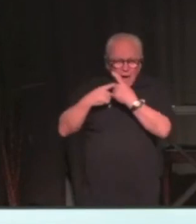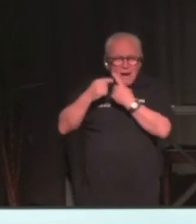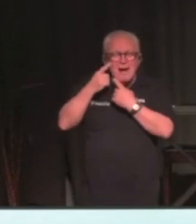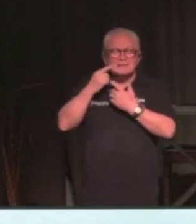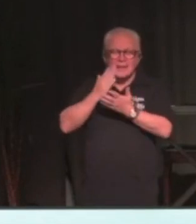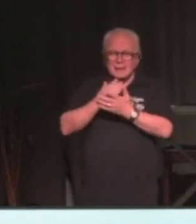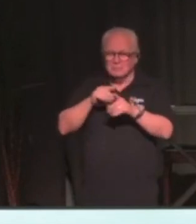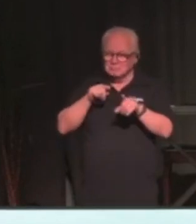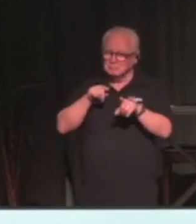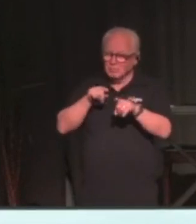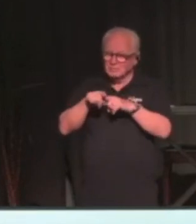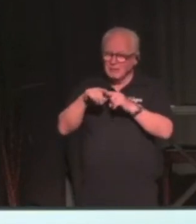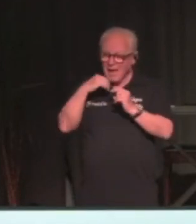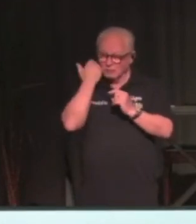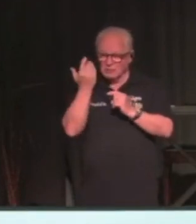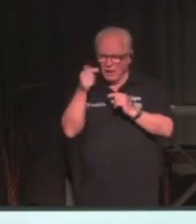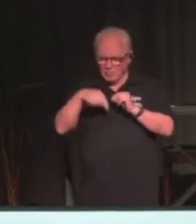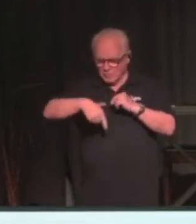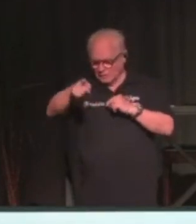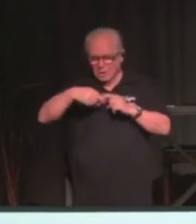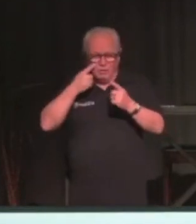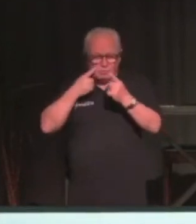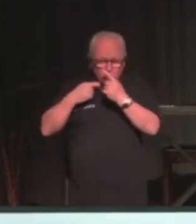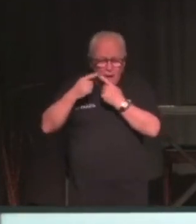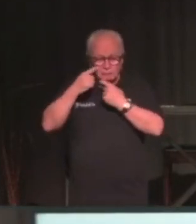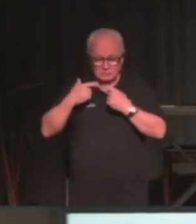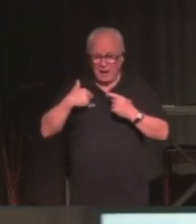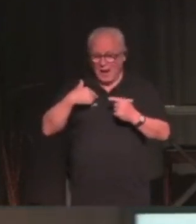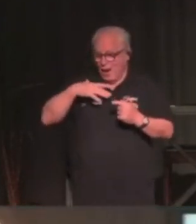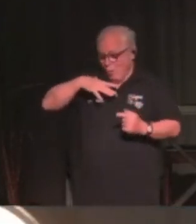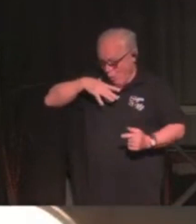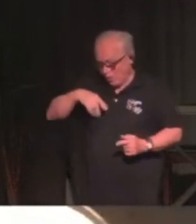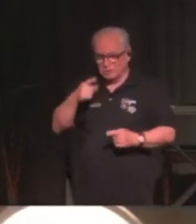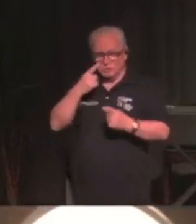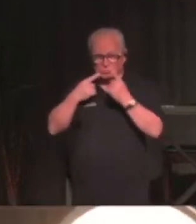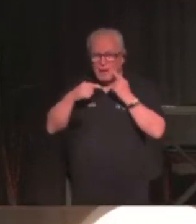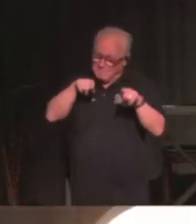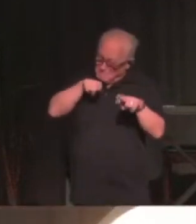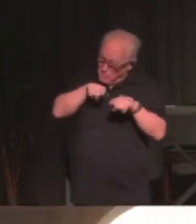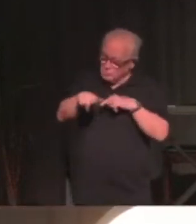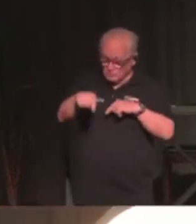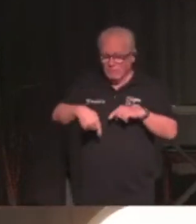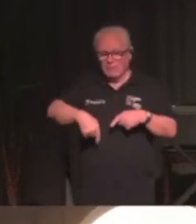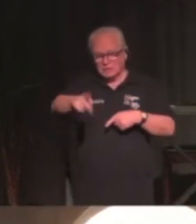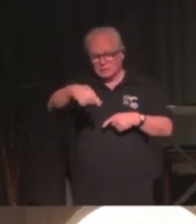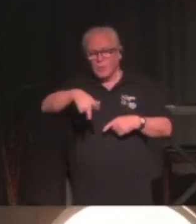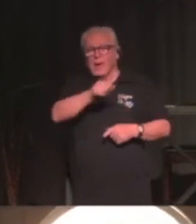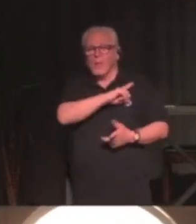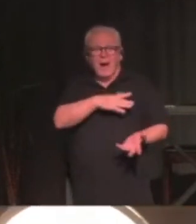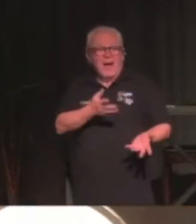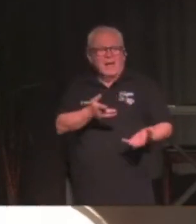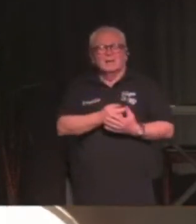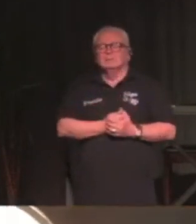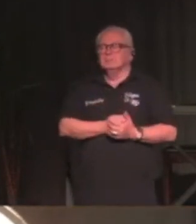most of the week. I have wanted to cry most of the week, just because